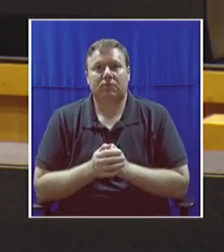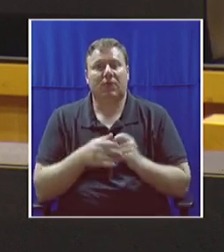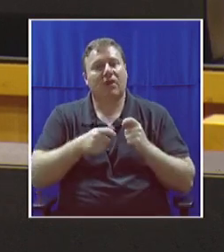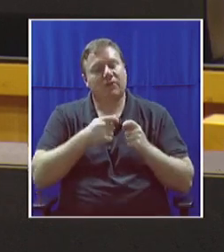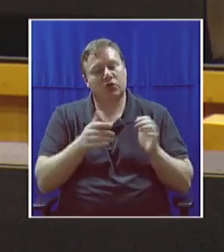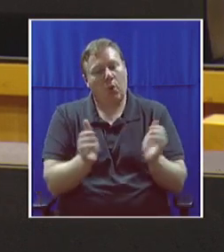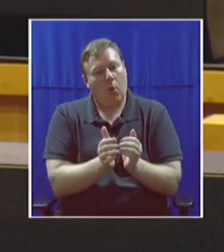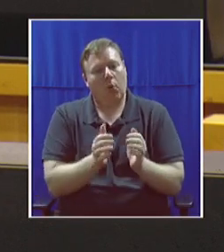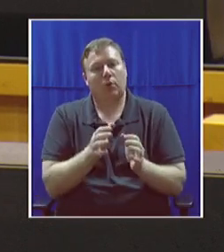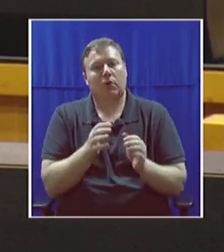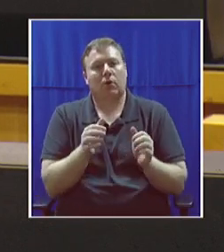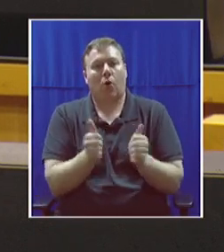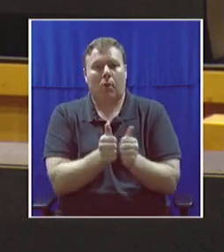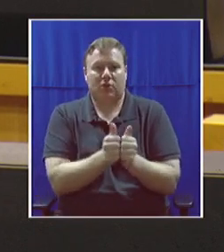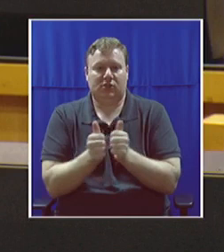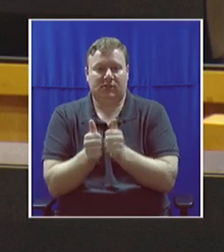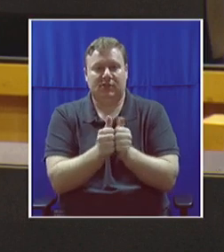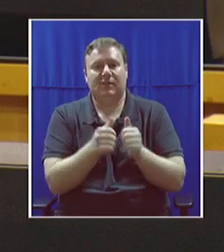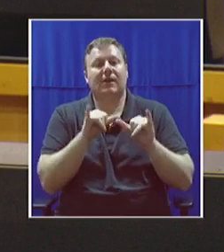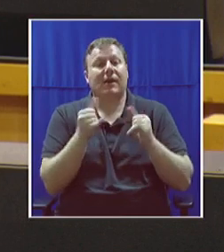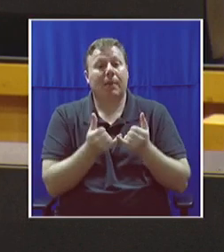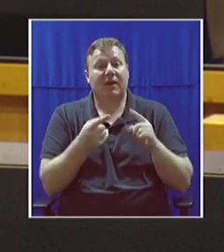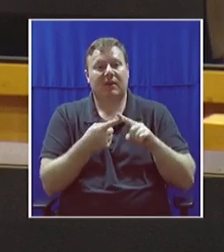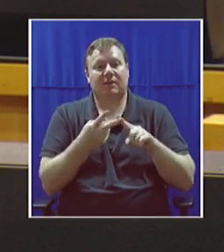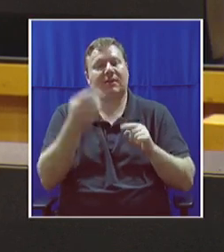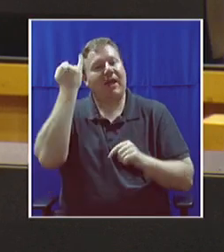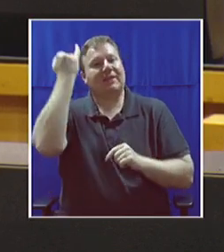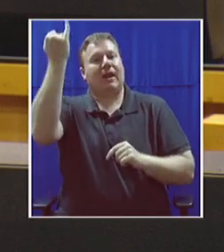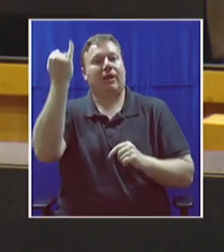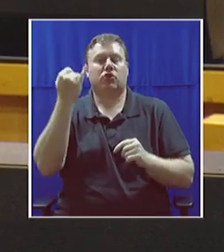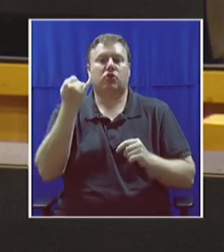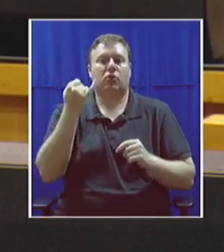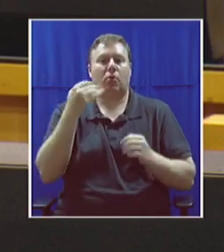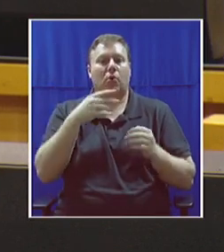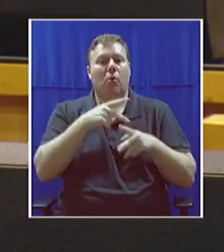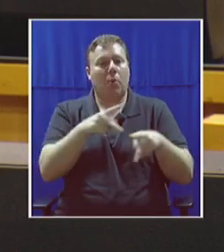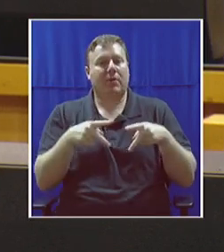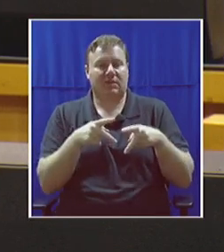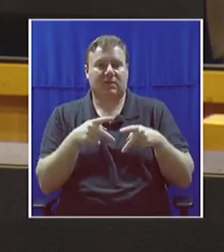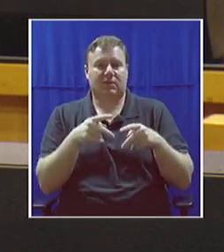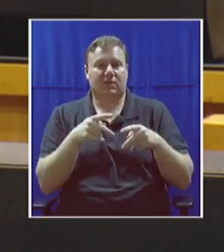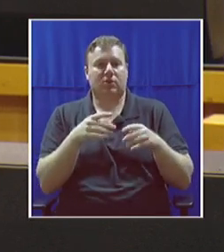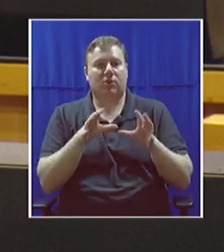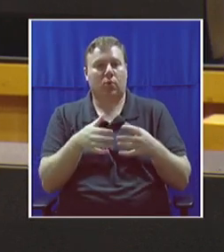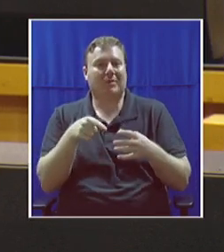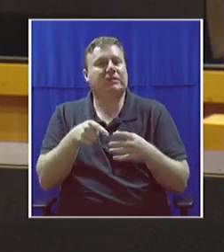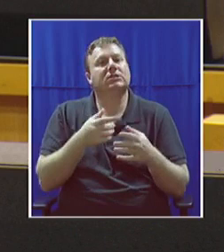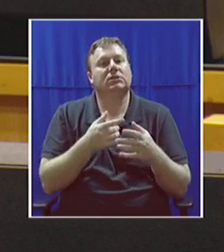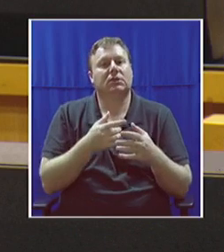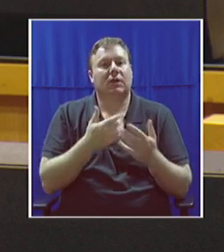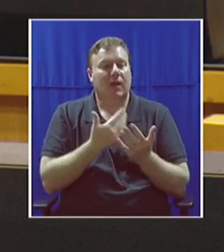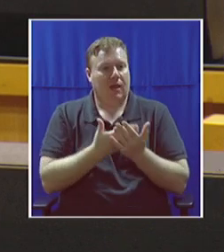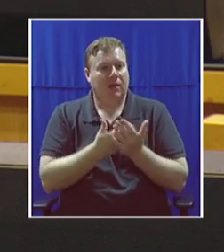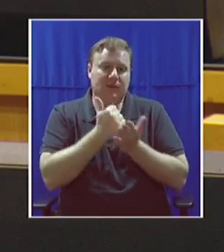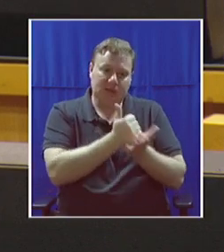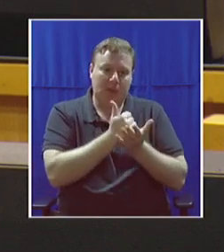registered with the companies and intellectual property commission and they will be assisted to receive their f F